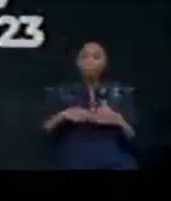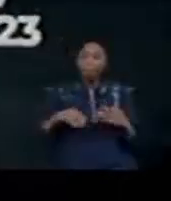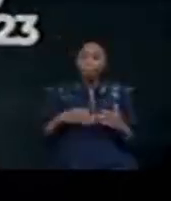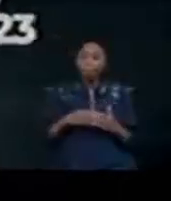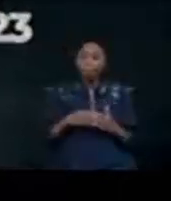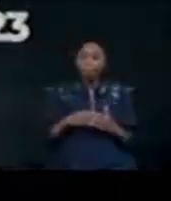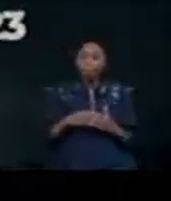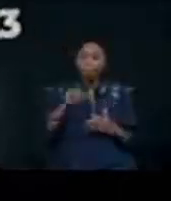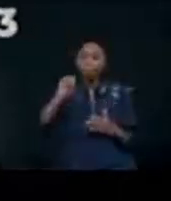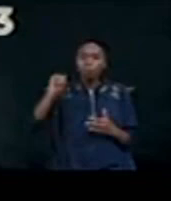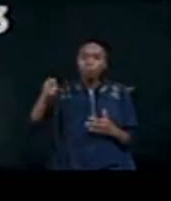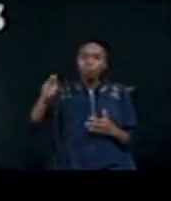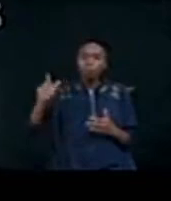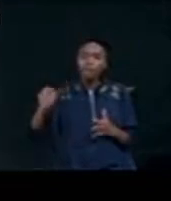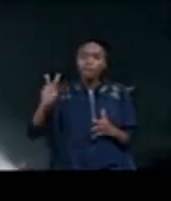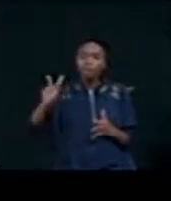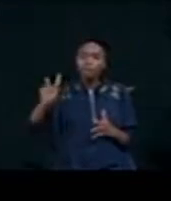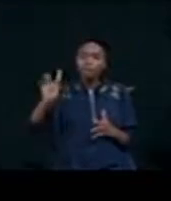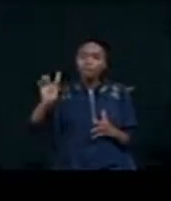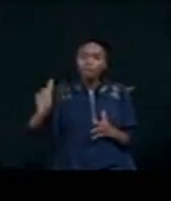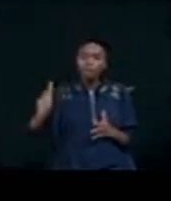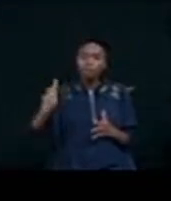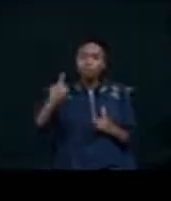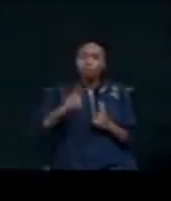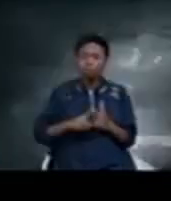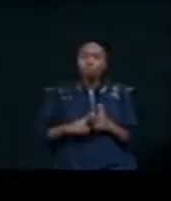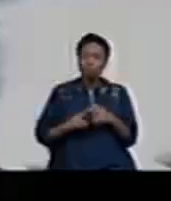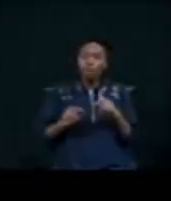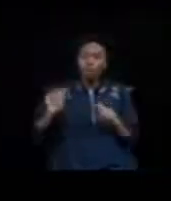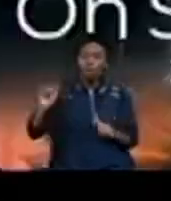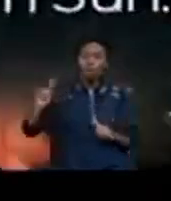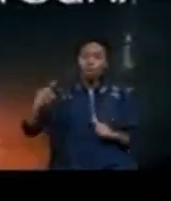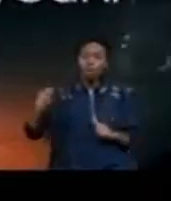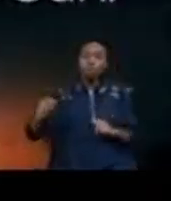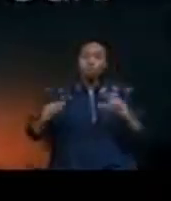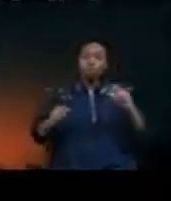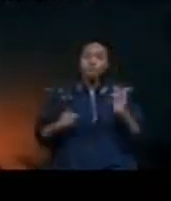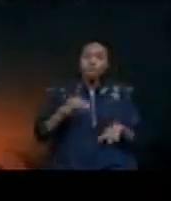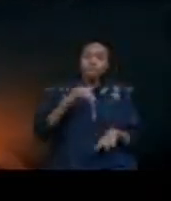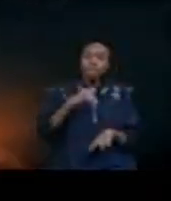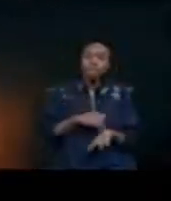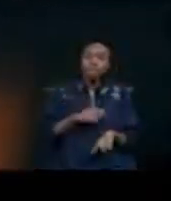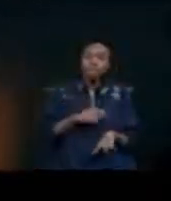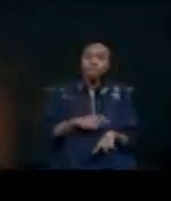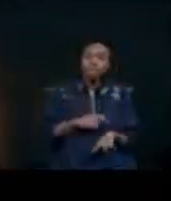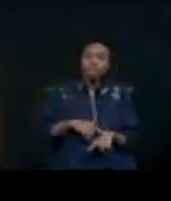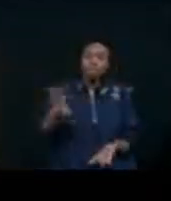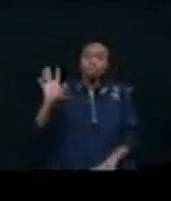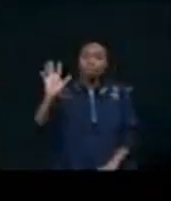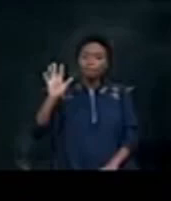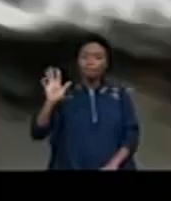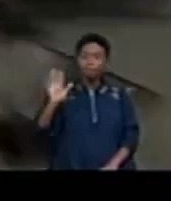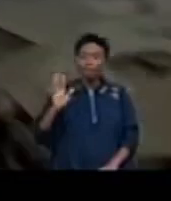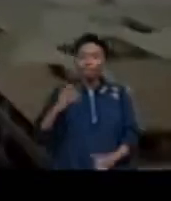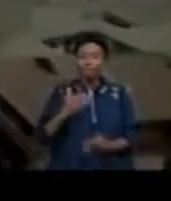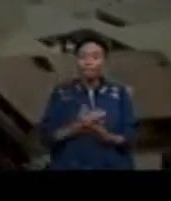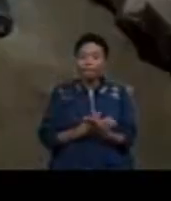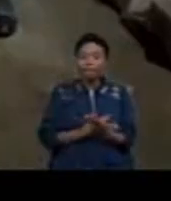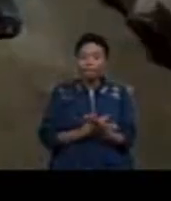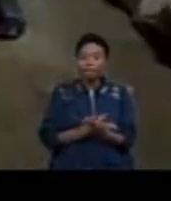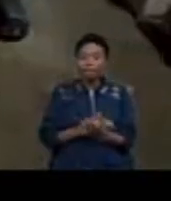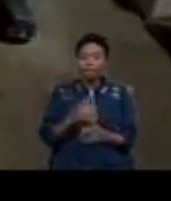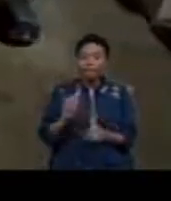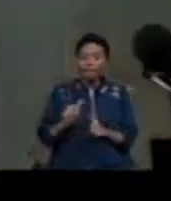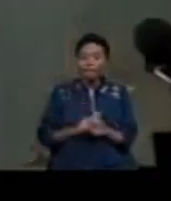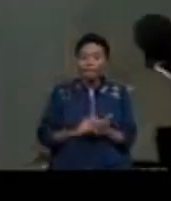July 27th to August 1st 2023 at 1600 hours GMT daily now at